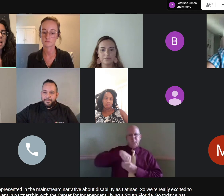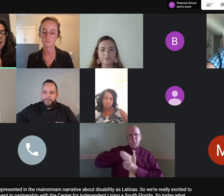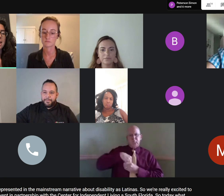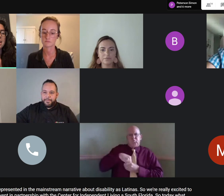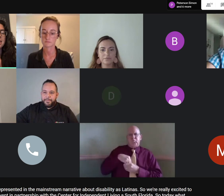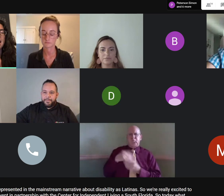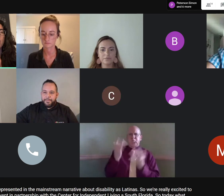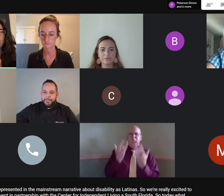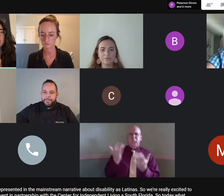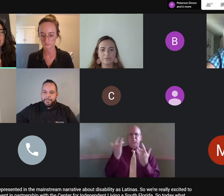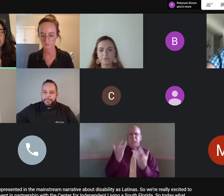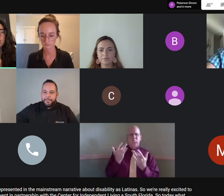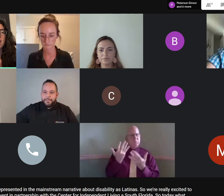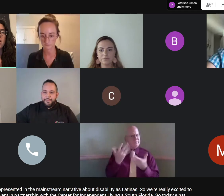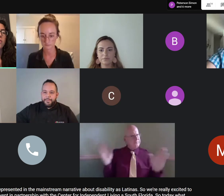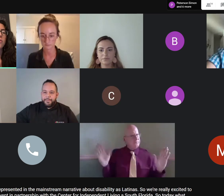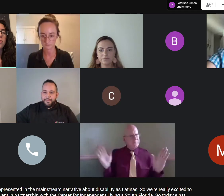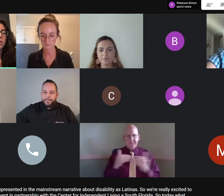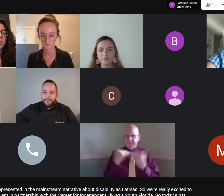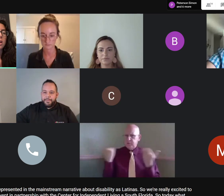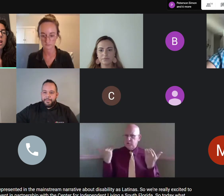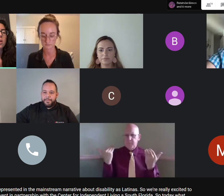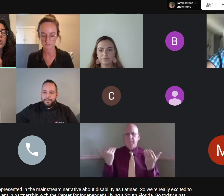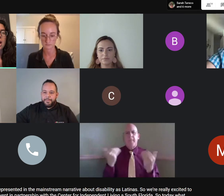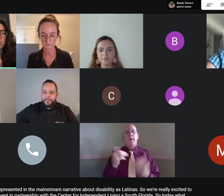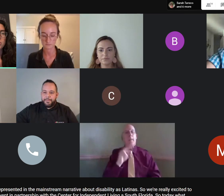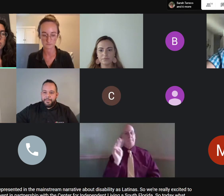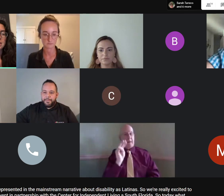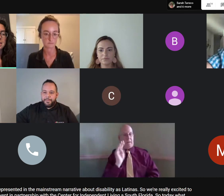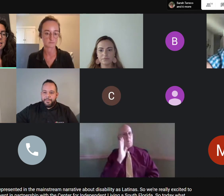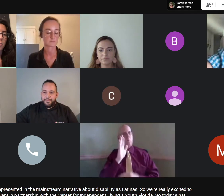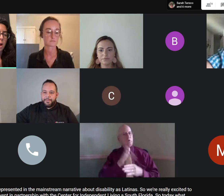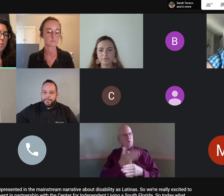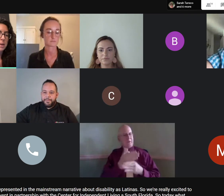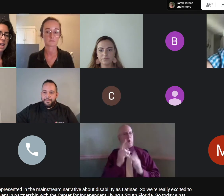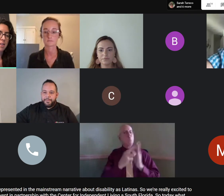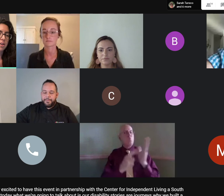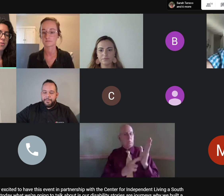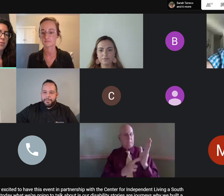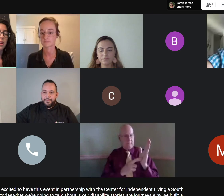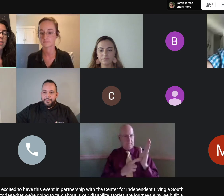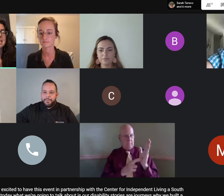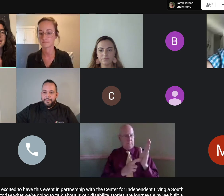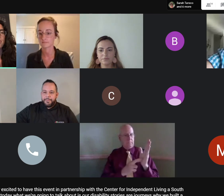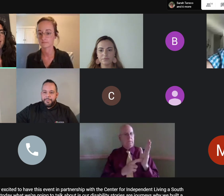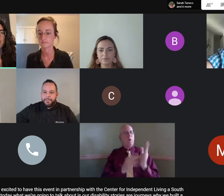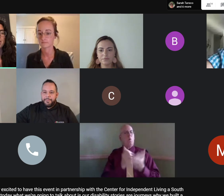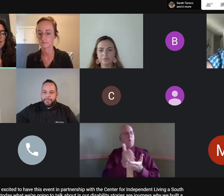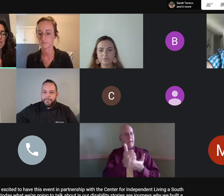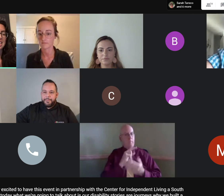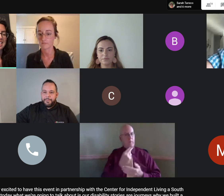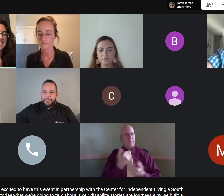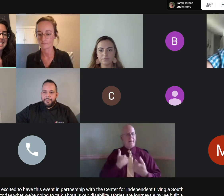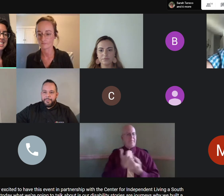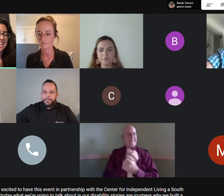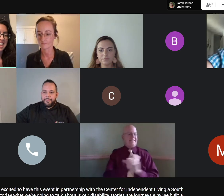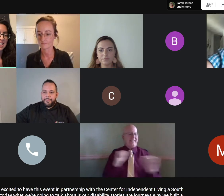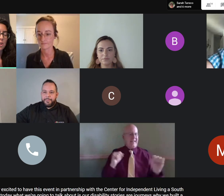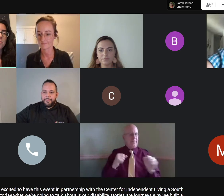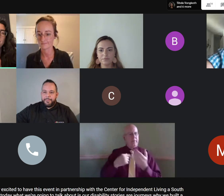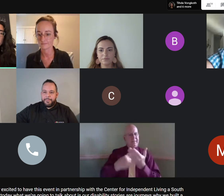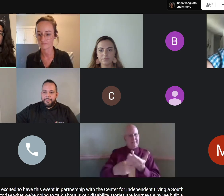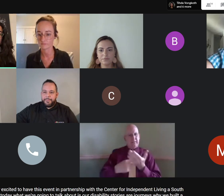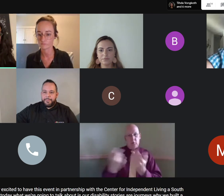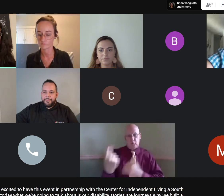So Mariela is now going to share a few ground rules that will help us have a very safe conversation